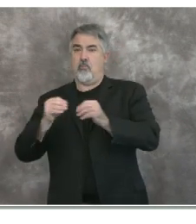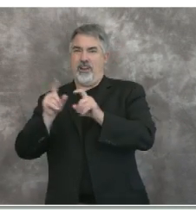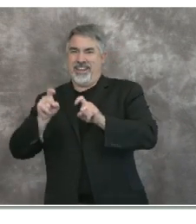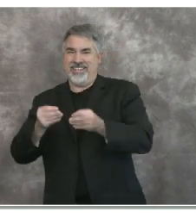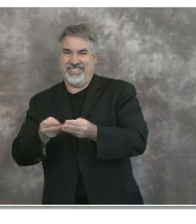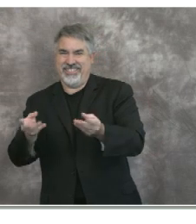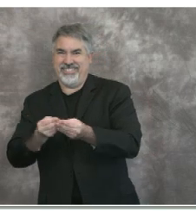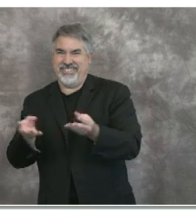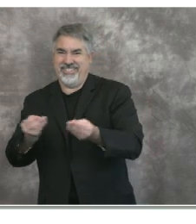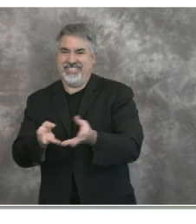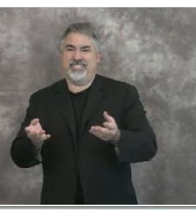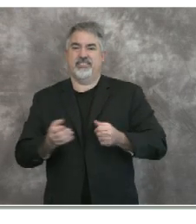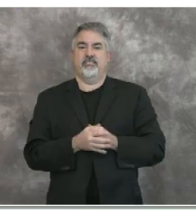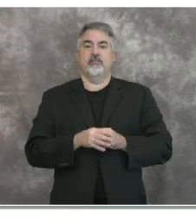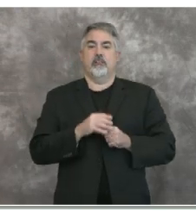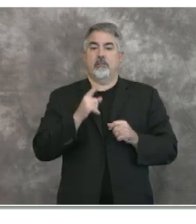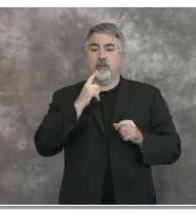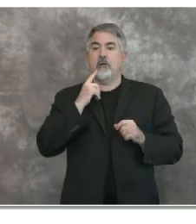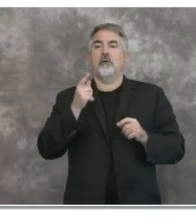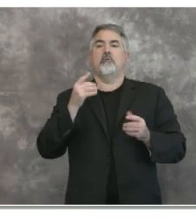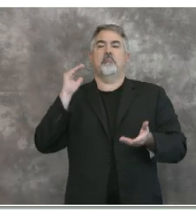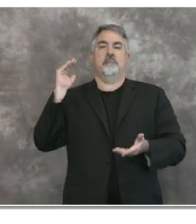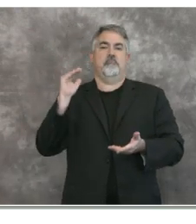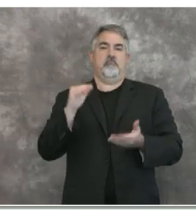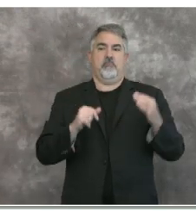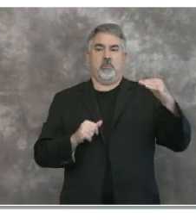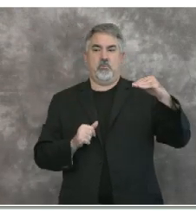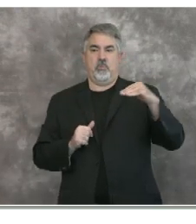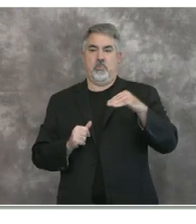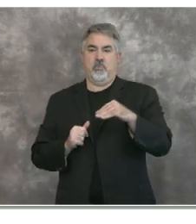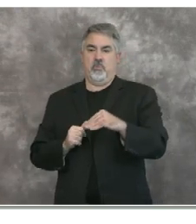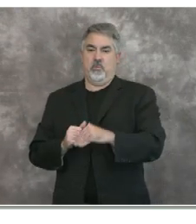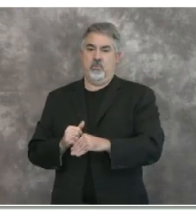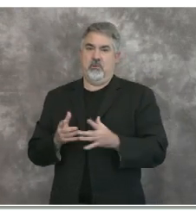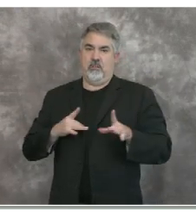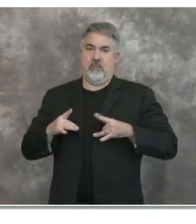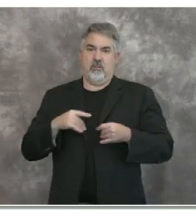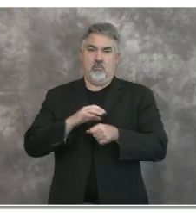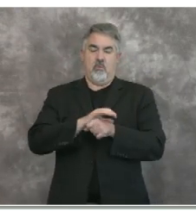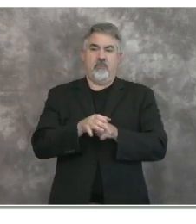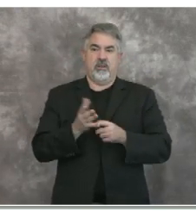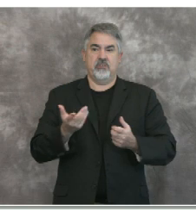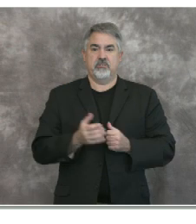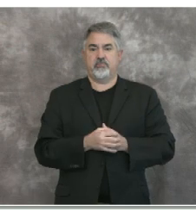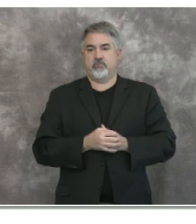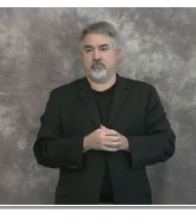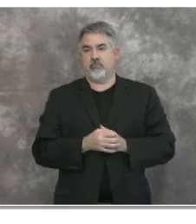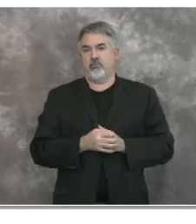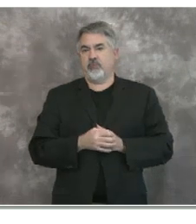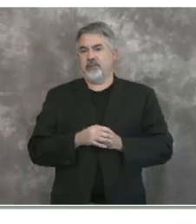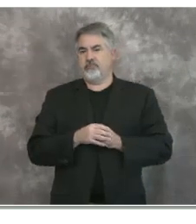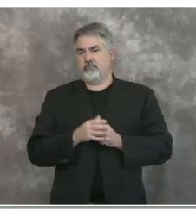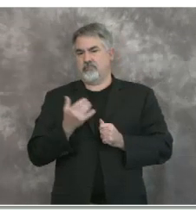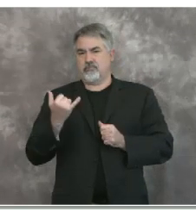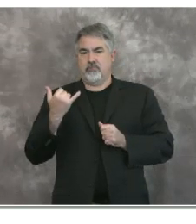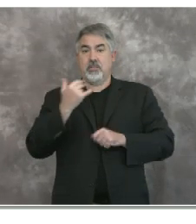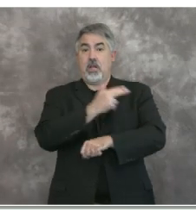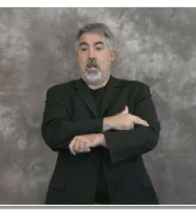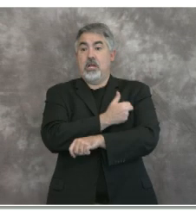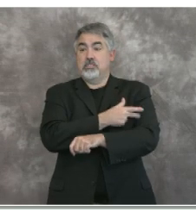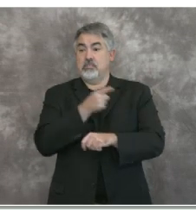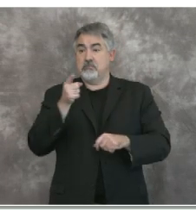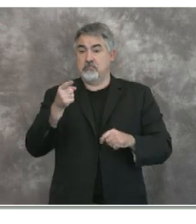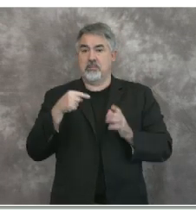into lower probability positive folks. And so we want to continue to see that develop. Very little change in our hospitalizations. ICUs are